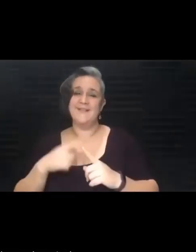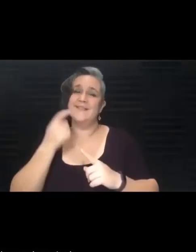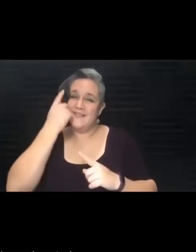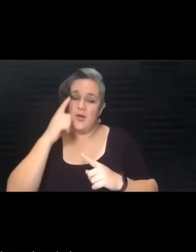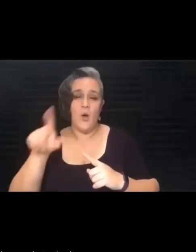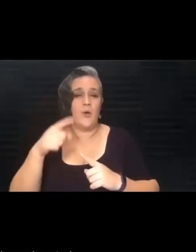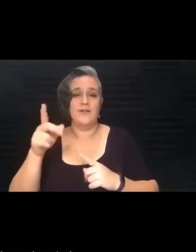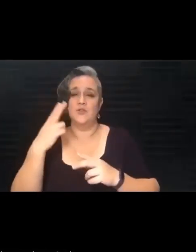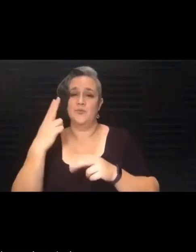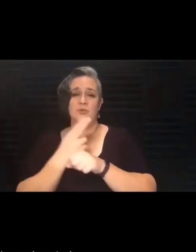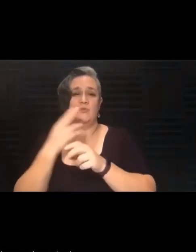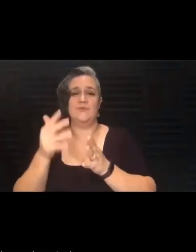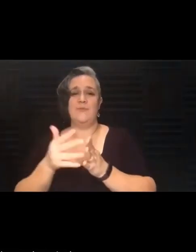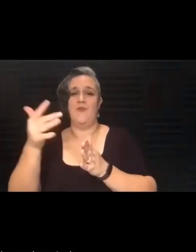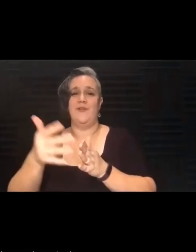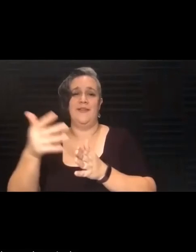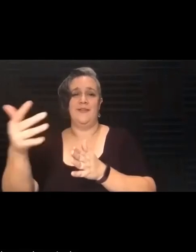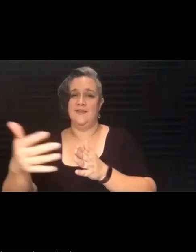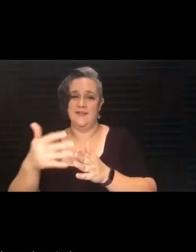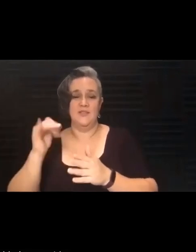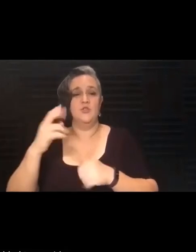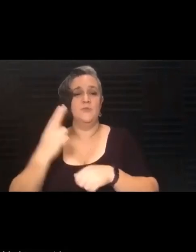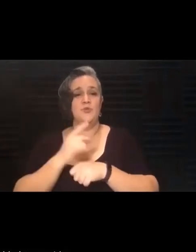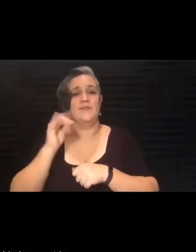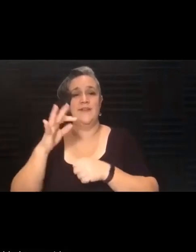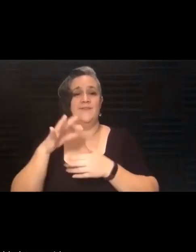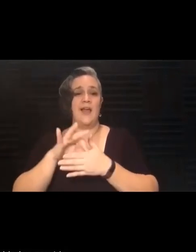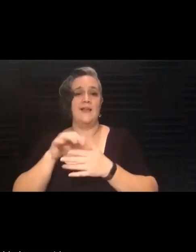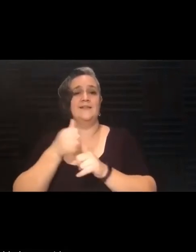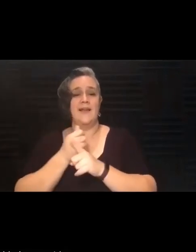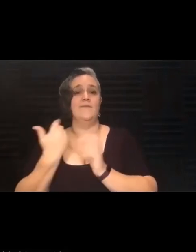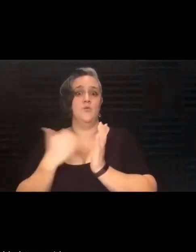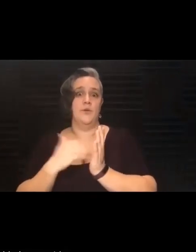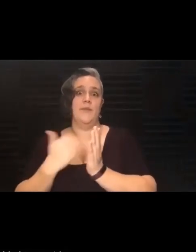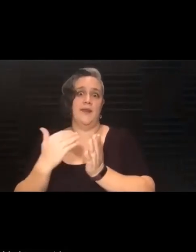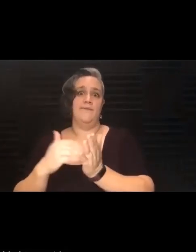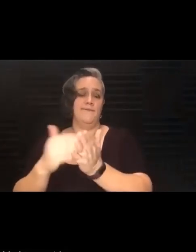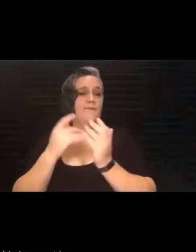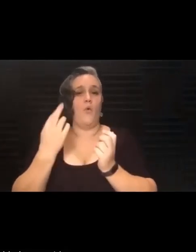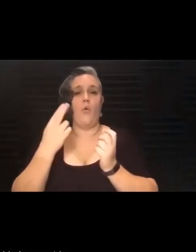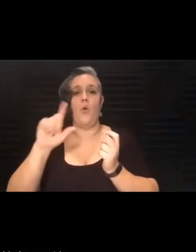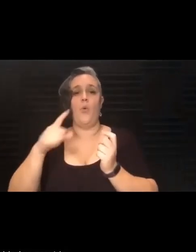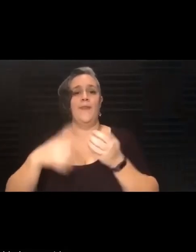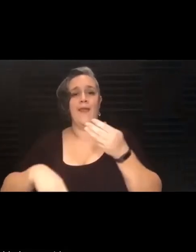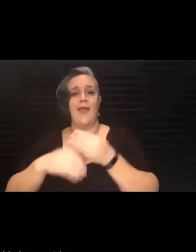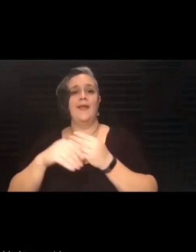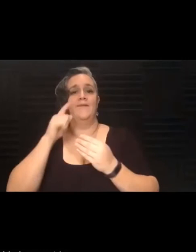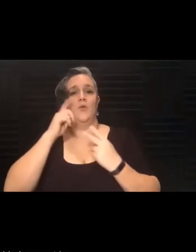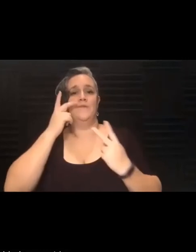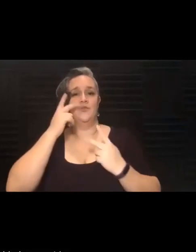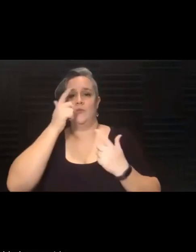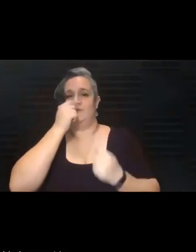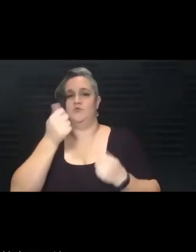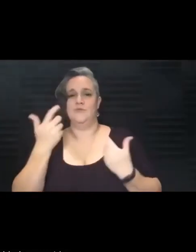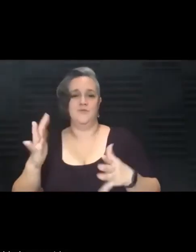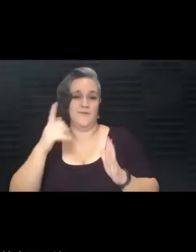used sparingly. You should only be using it when content is repetitive or when it's only added to provide visual interest. So